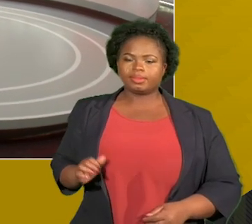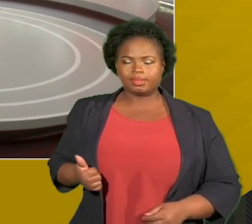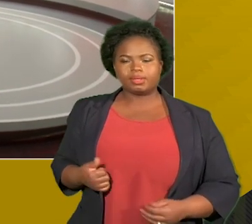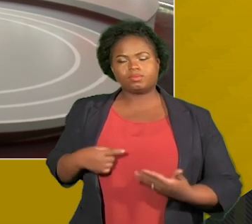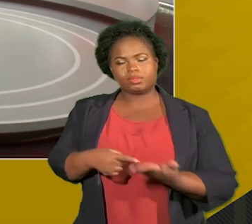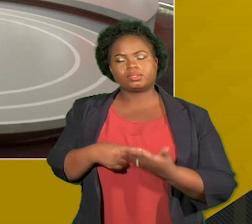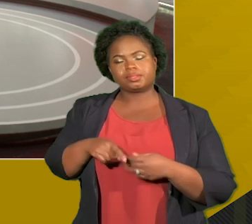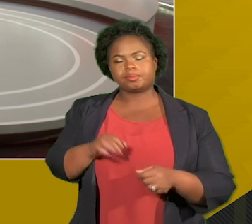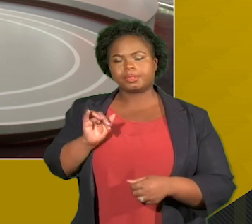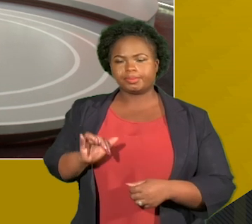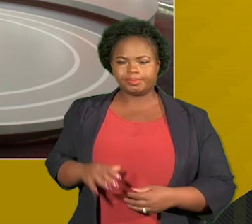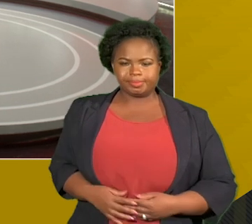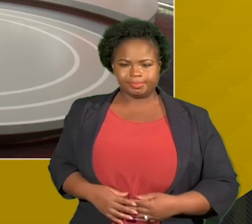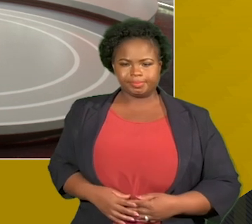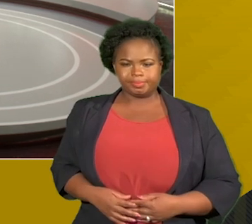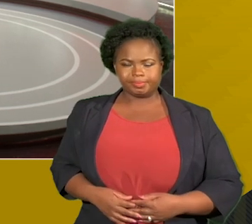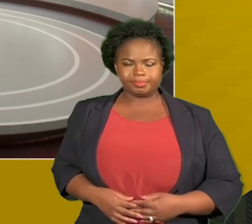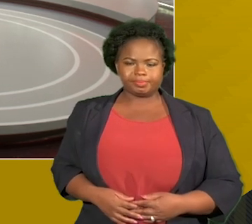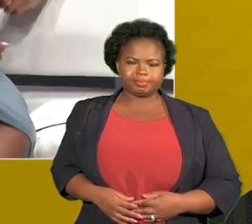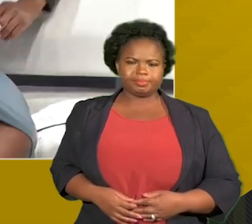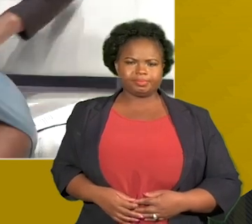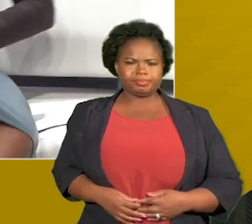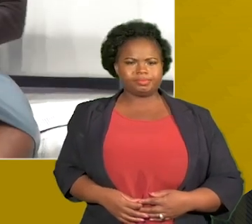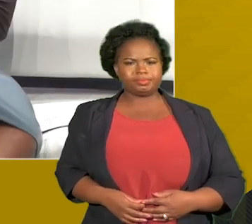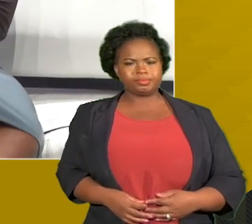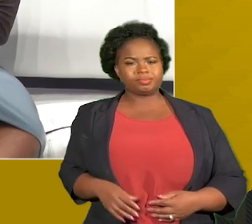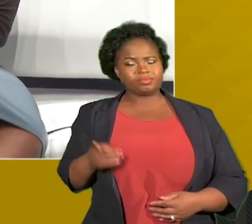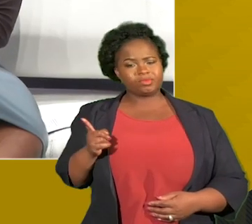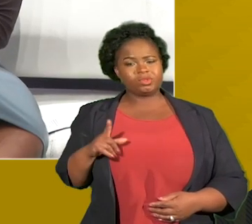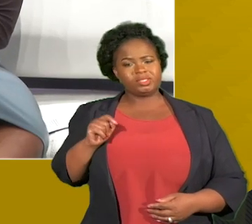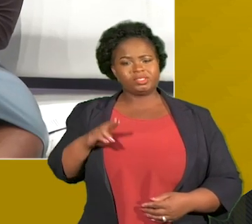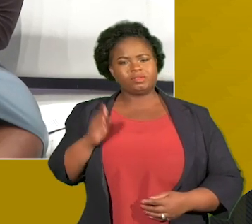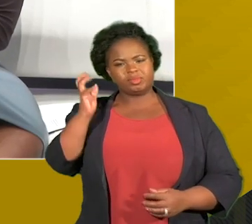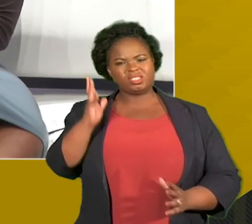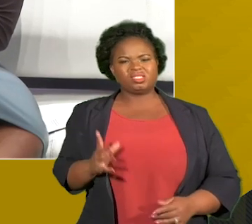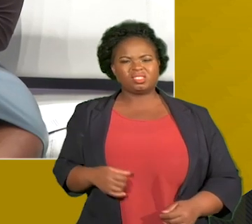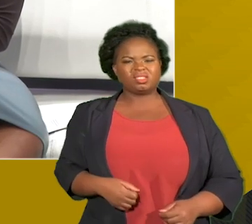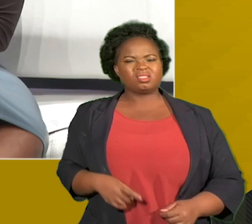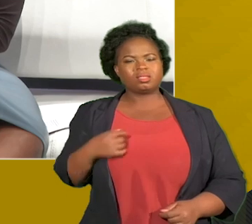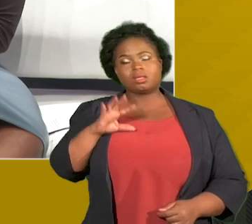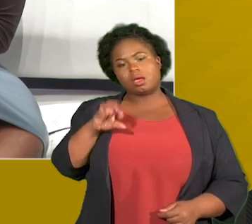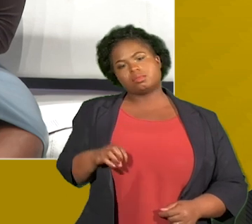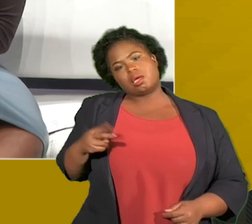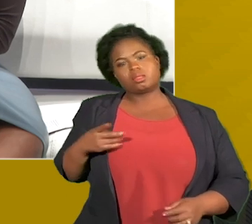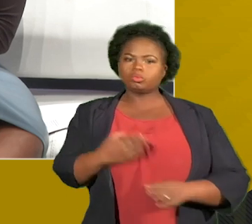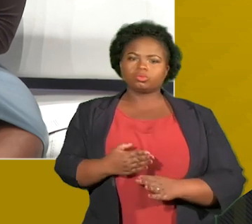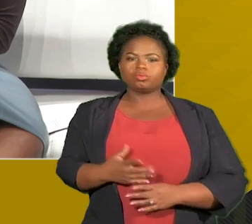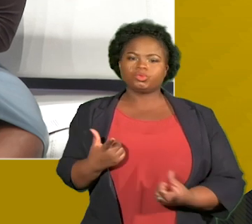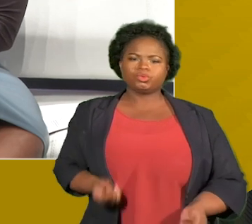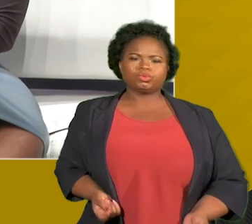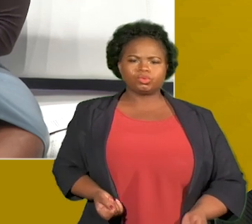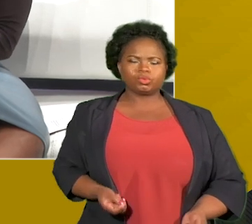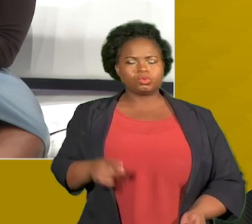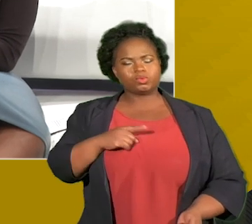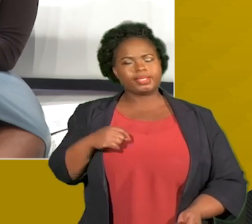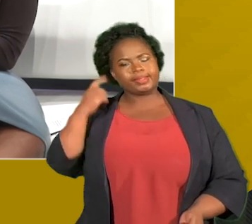have a conversation that furthers that. You know, if you're a TV presenter, people always ask you, what other job do you do? It's like there should be